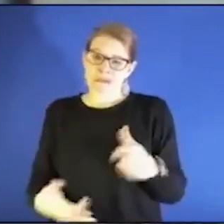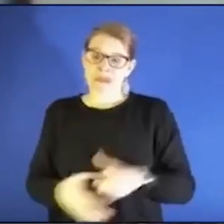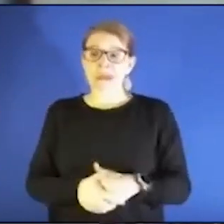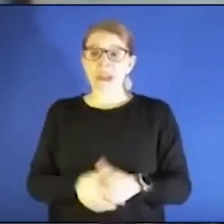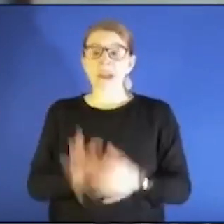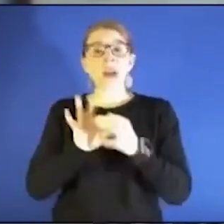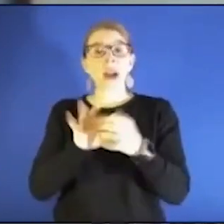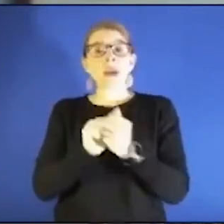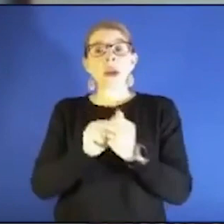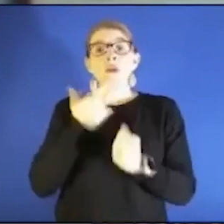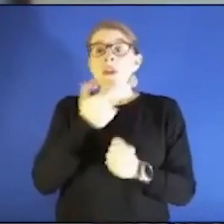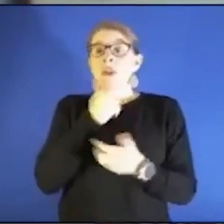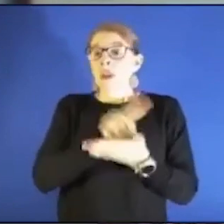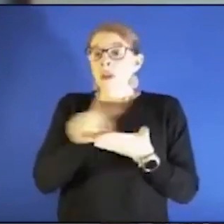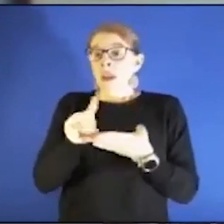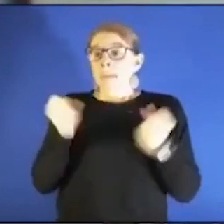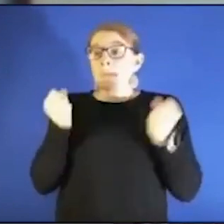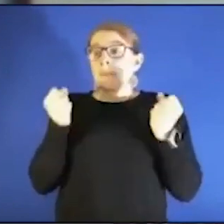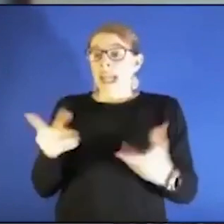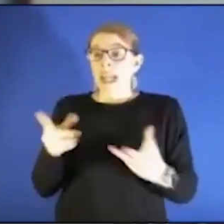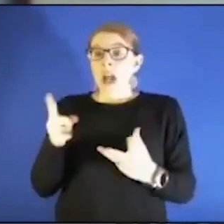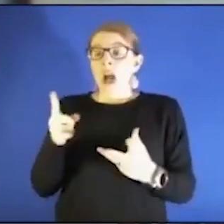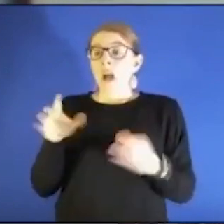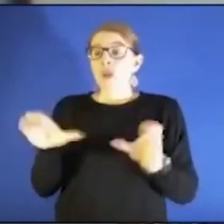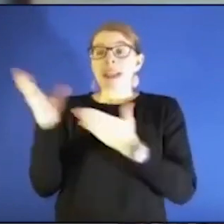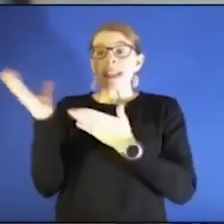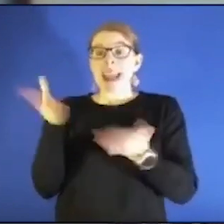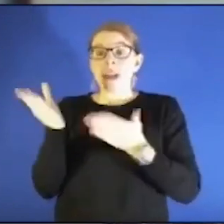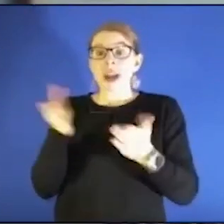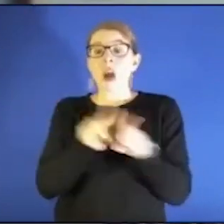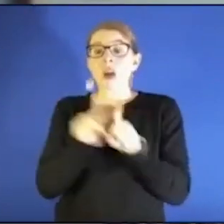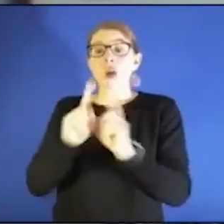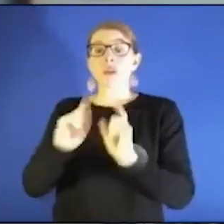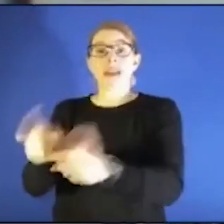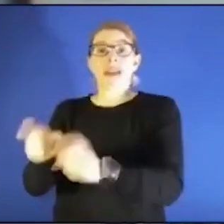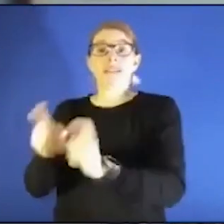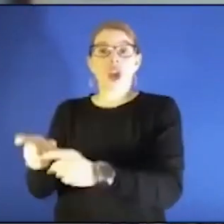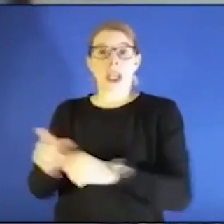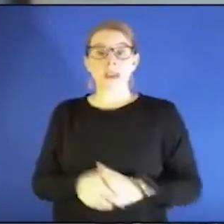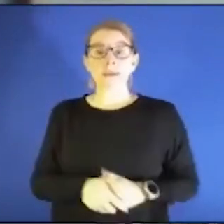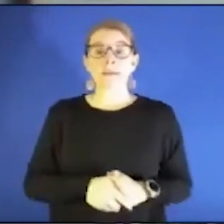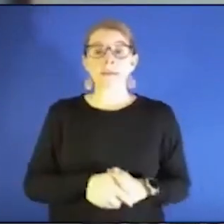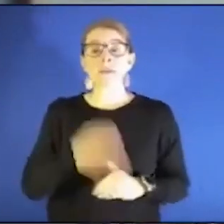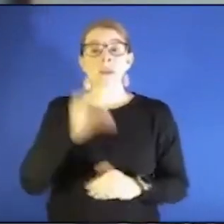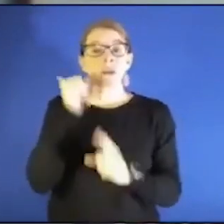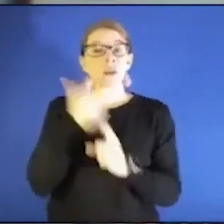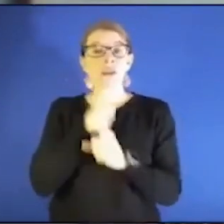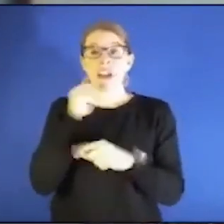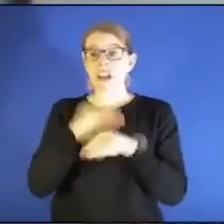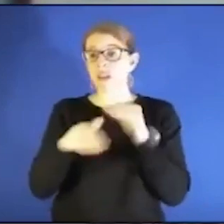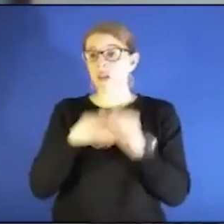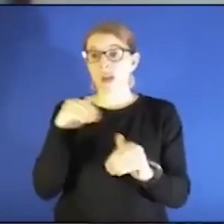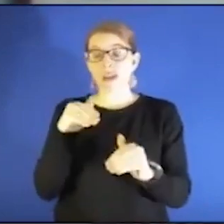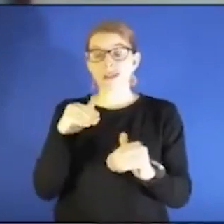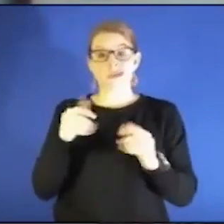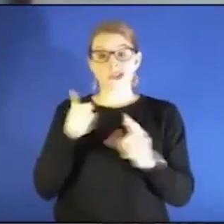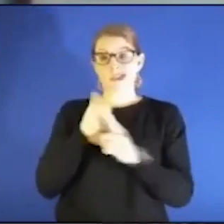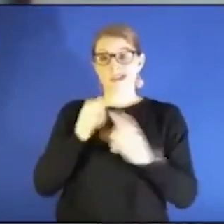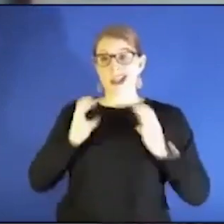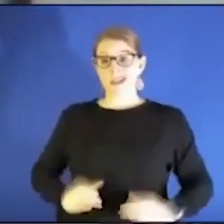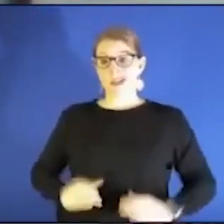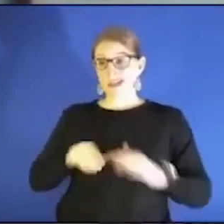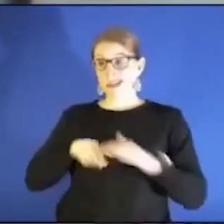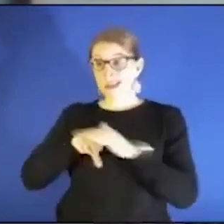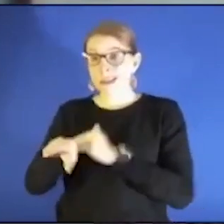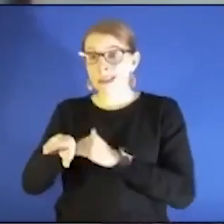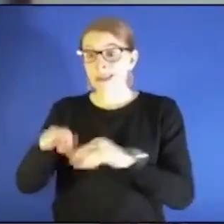lot of restaurants are doing carry out and delivery. So if you're not comfortable as a customer to come in and spend time in